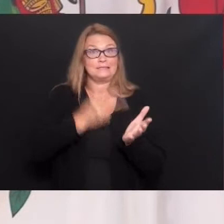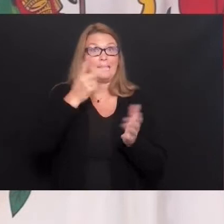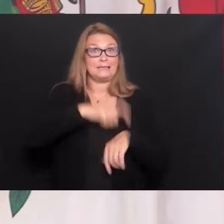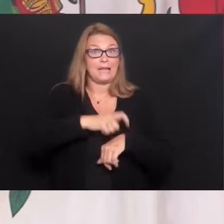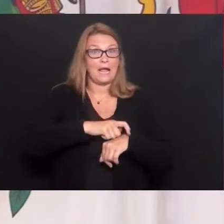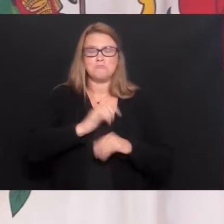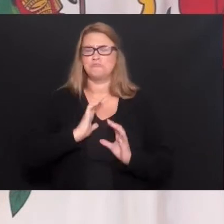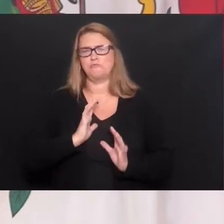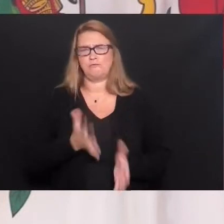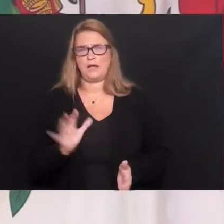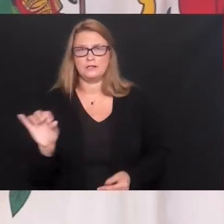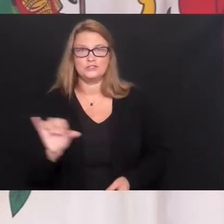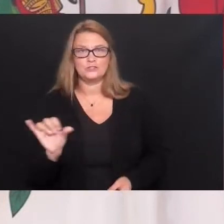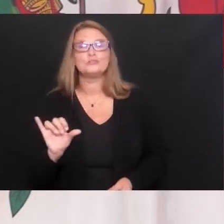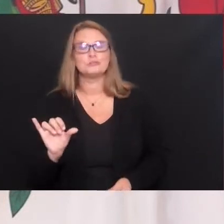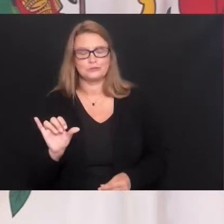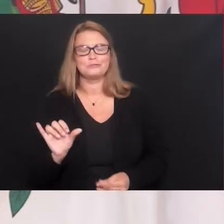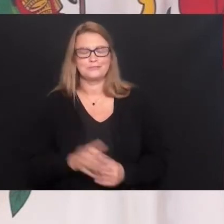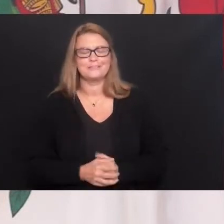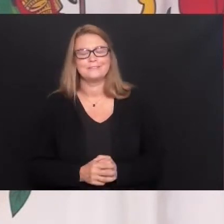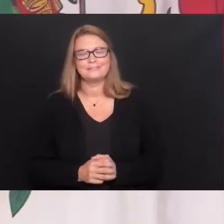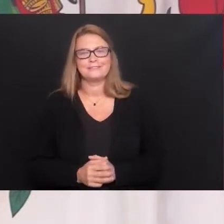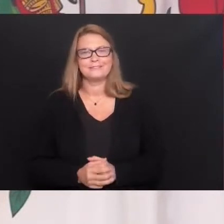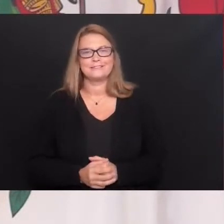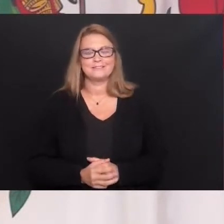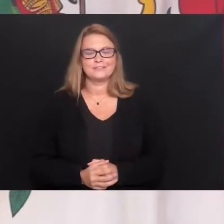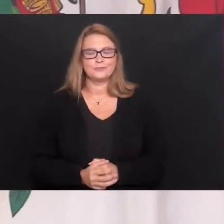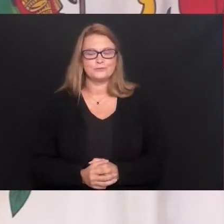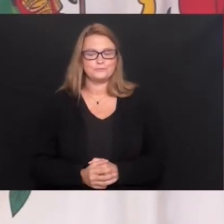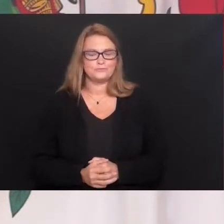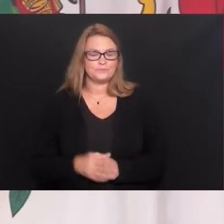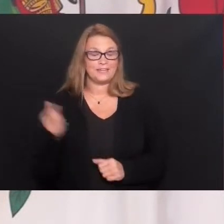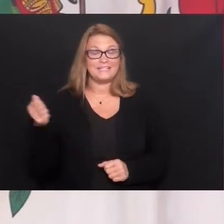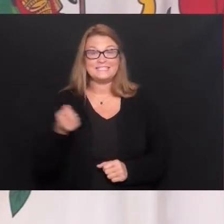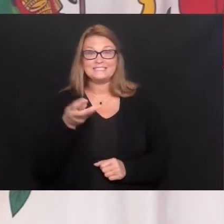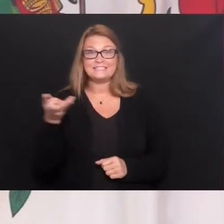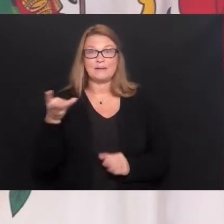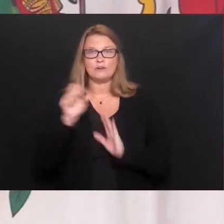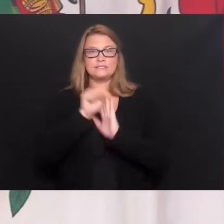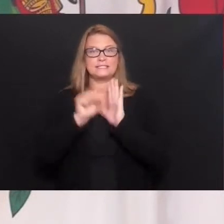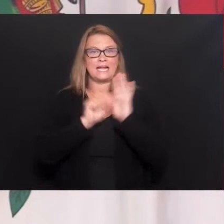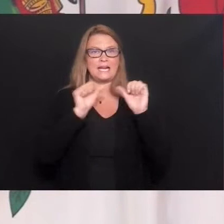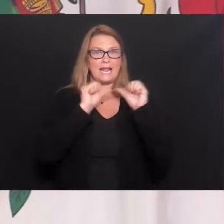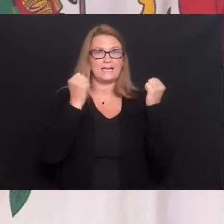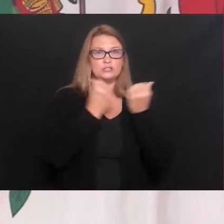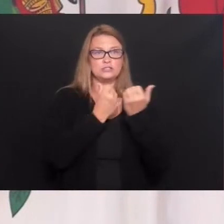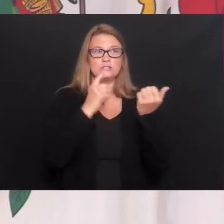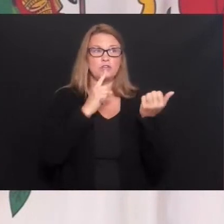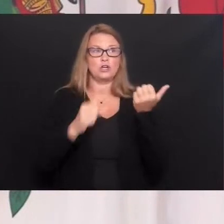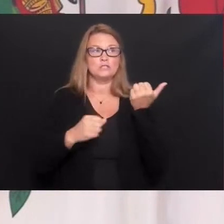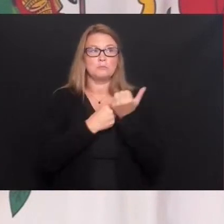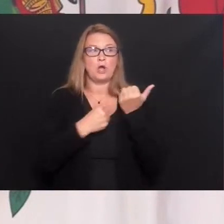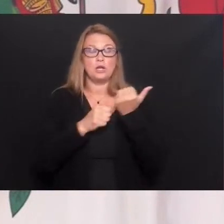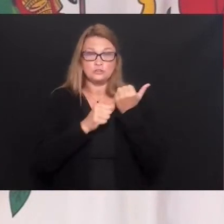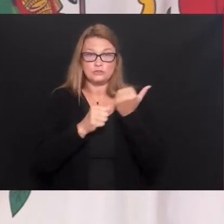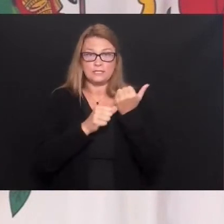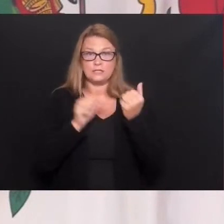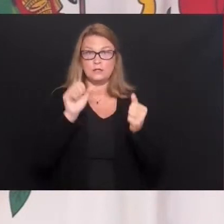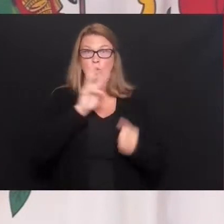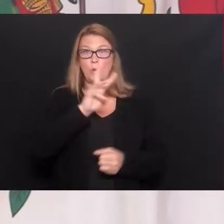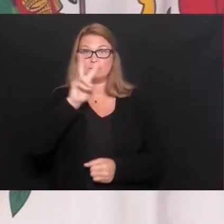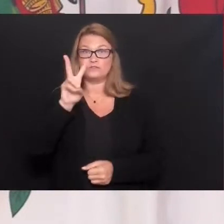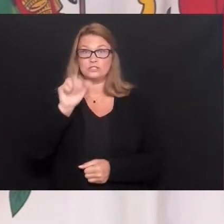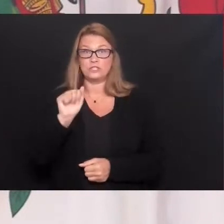repeat, that would be wonderful and everything. You know, several of our state agencies are sponsoring this event, including West